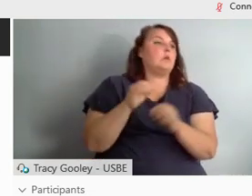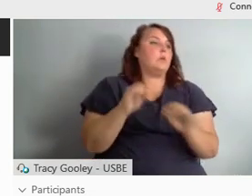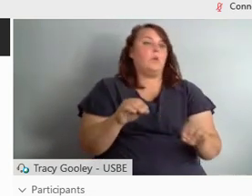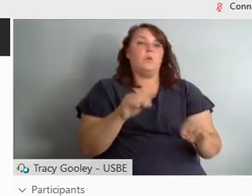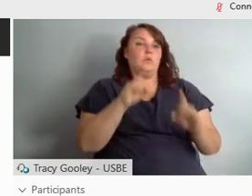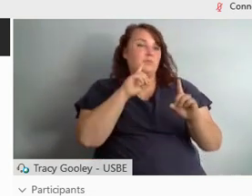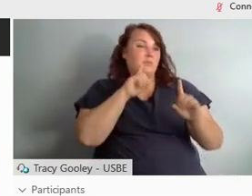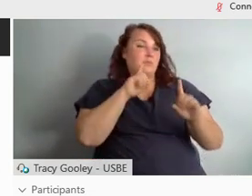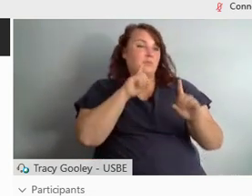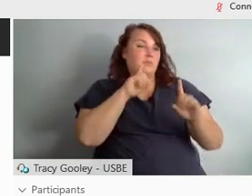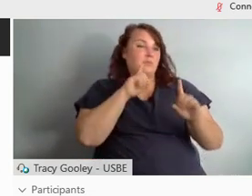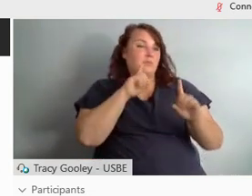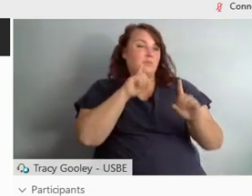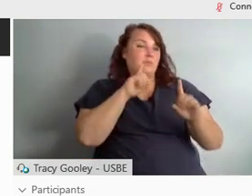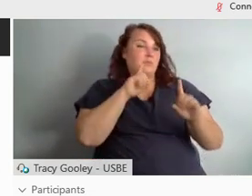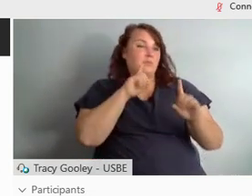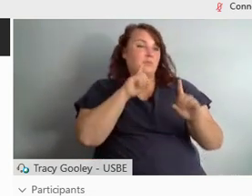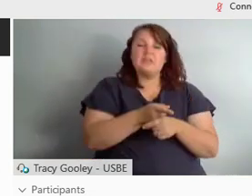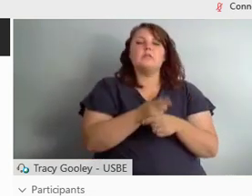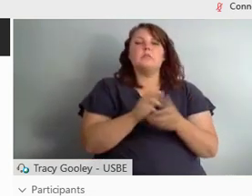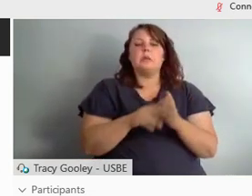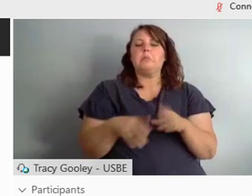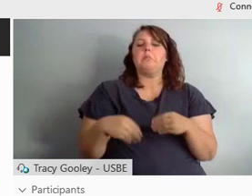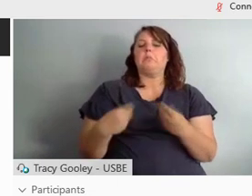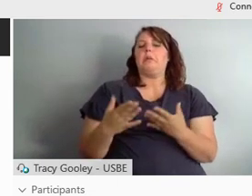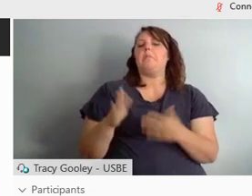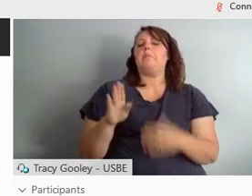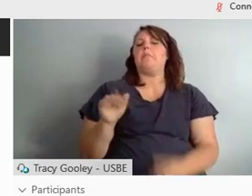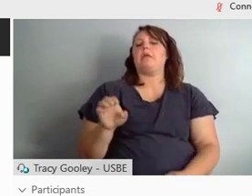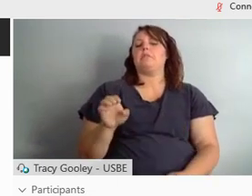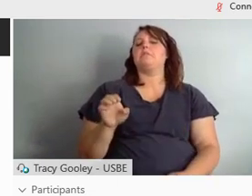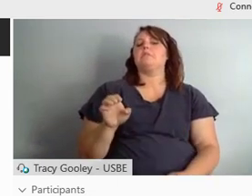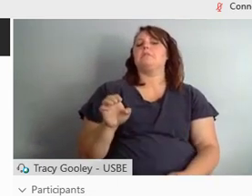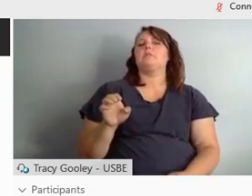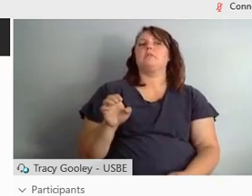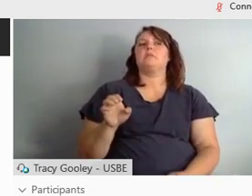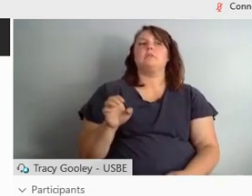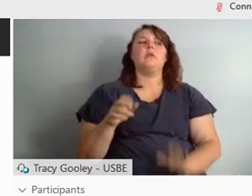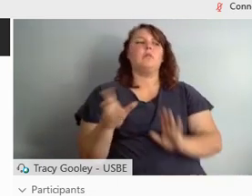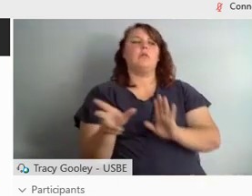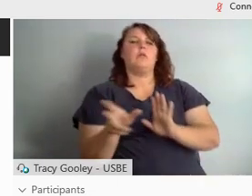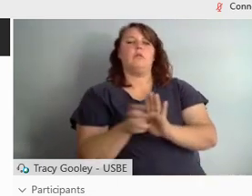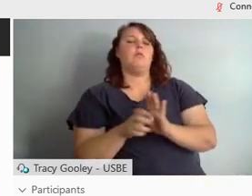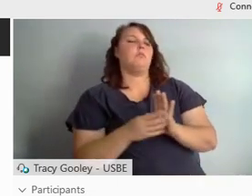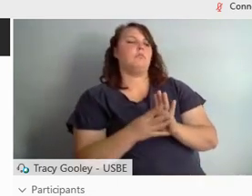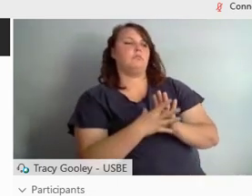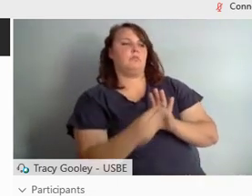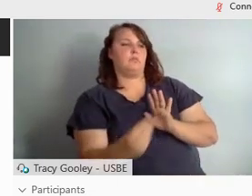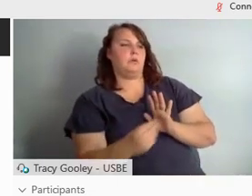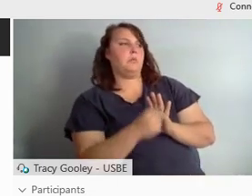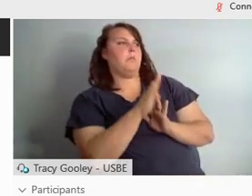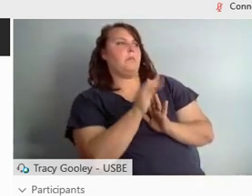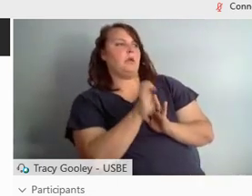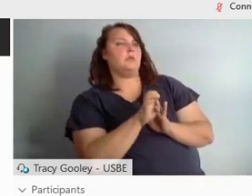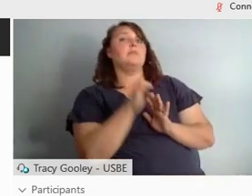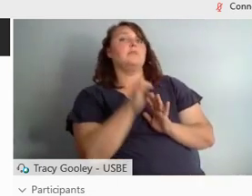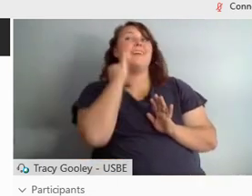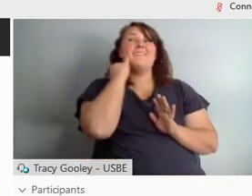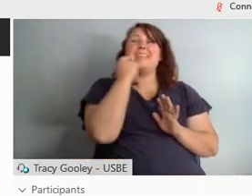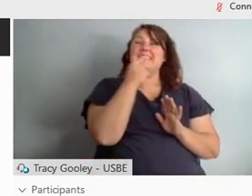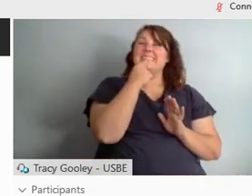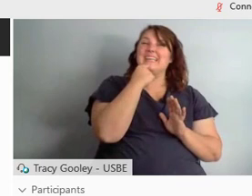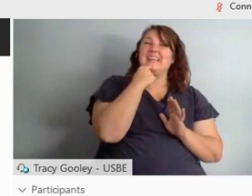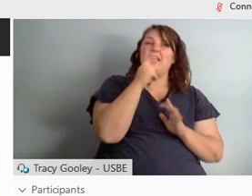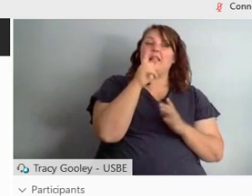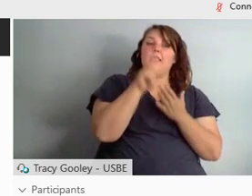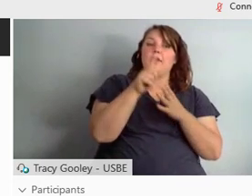is given, again, provide them the first part of the word, have them repeat. There is a prompt here that if they just say the letter